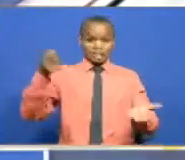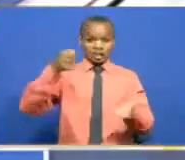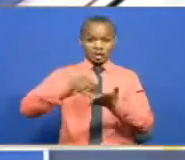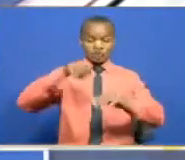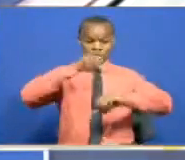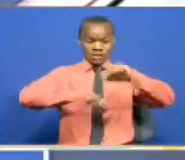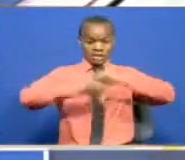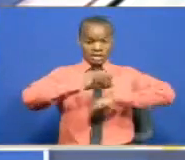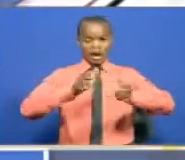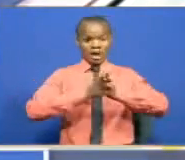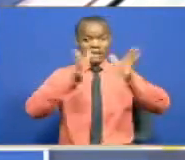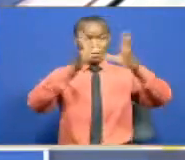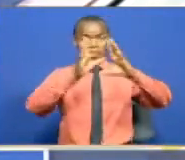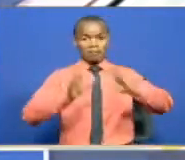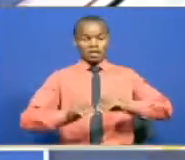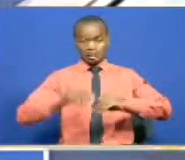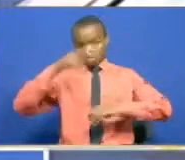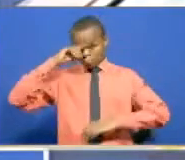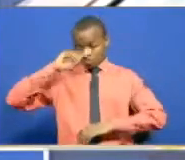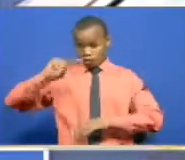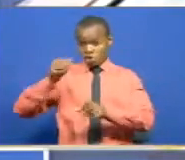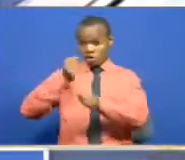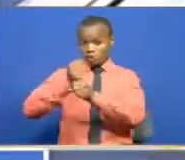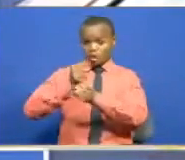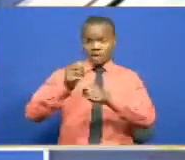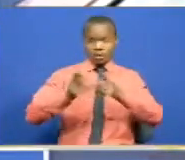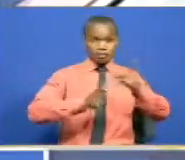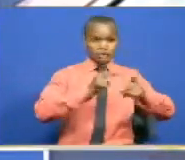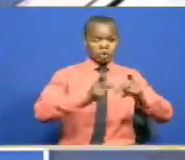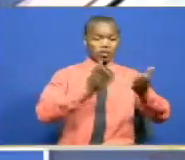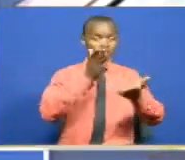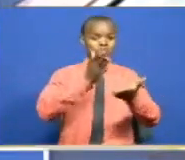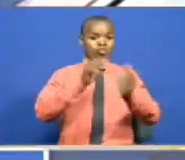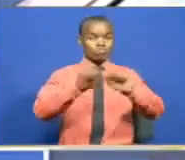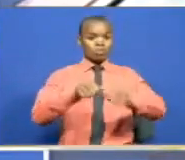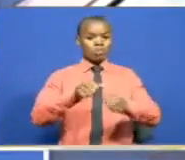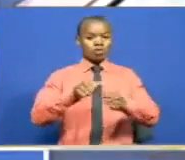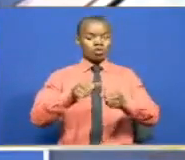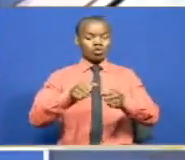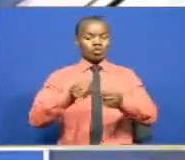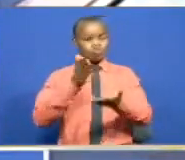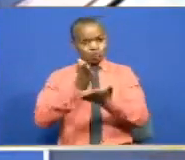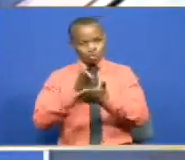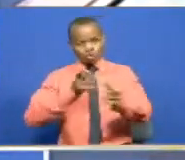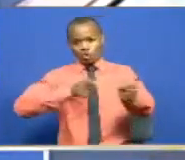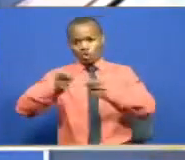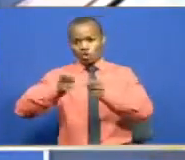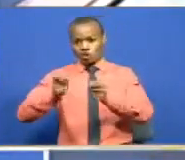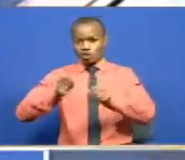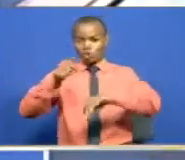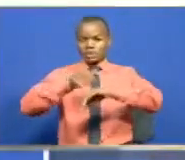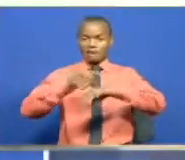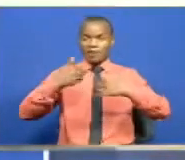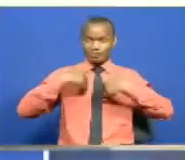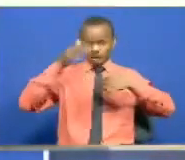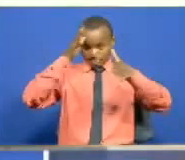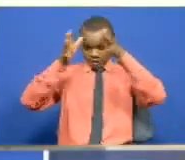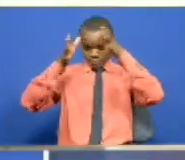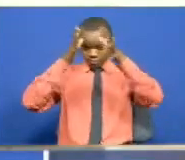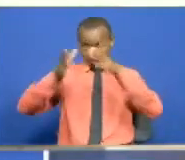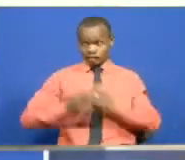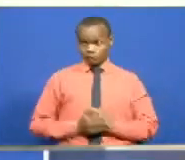in budget and policy making processes to help seal perennial gaps in the financing of research and innovation.